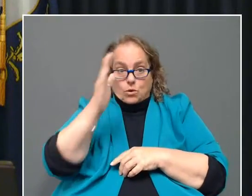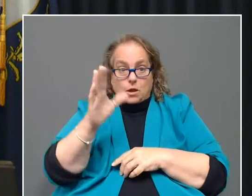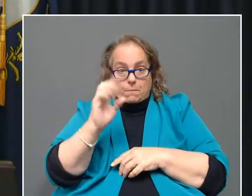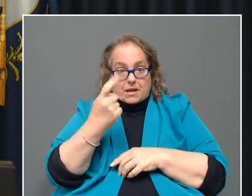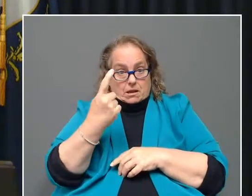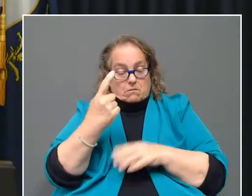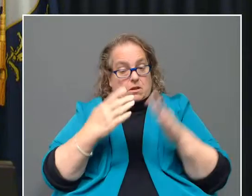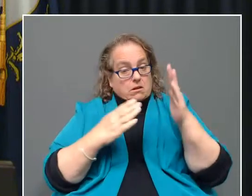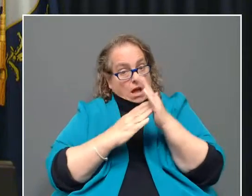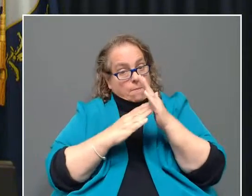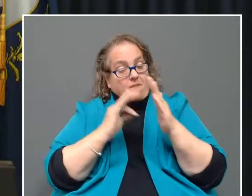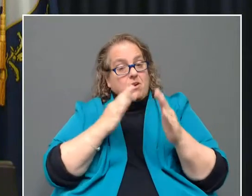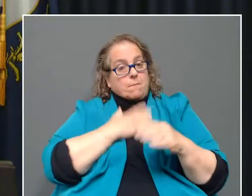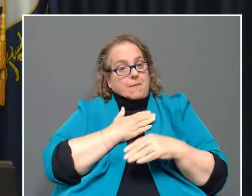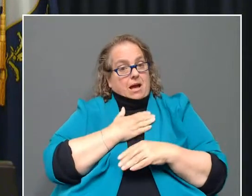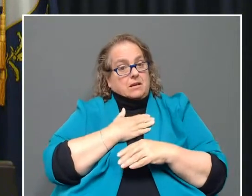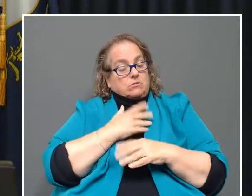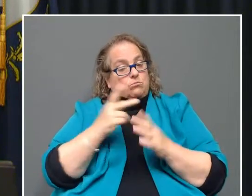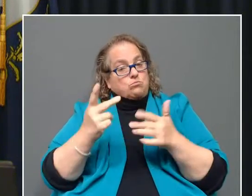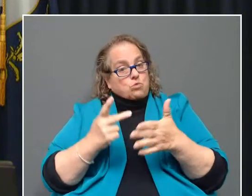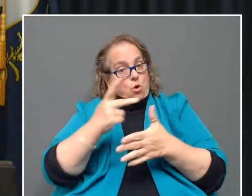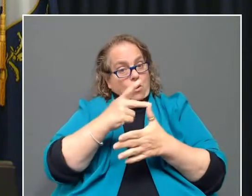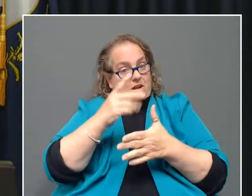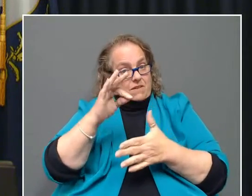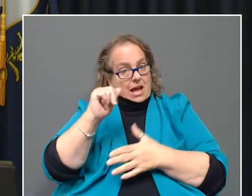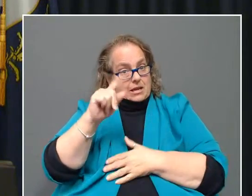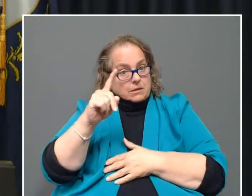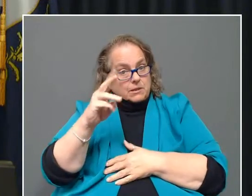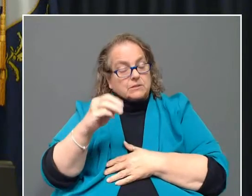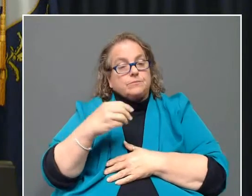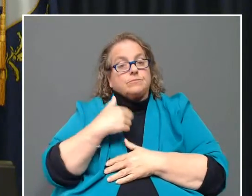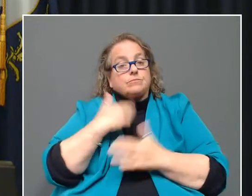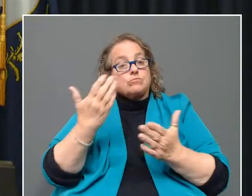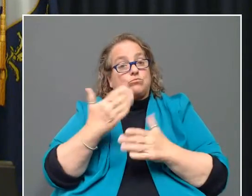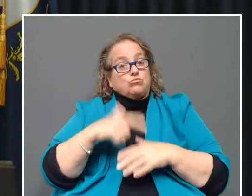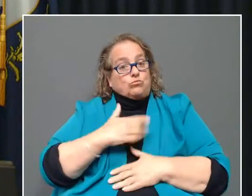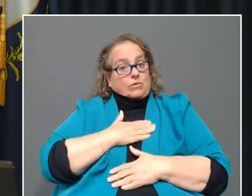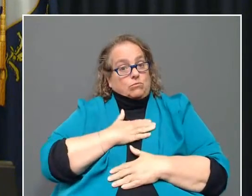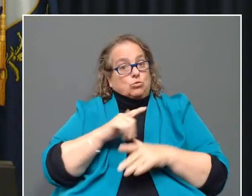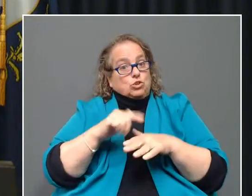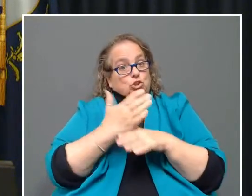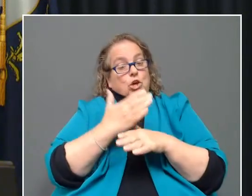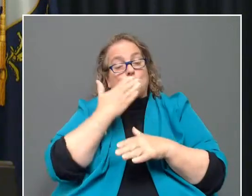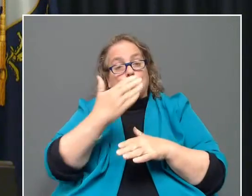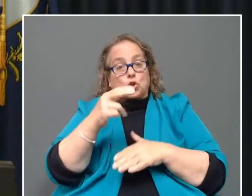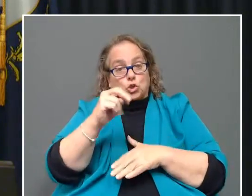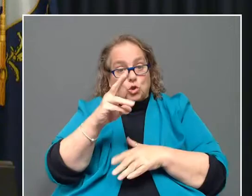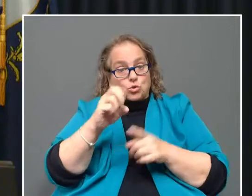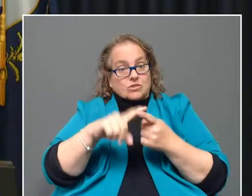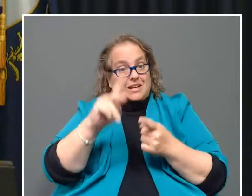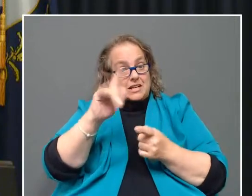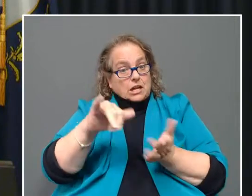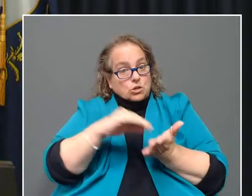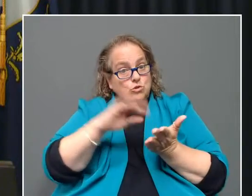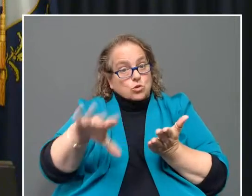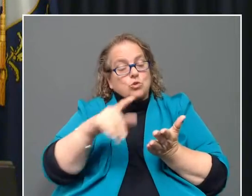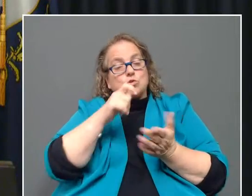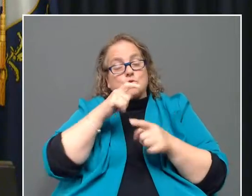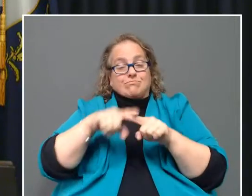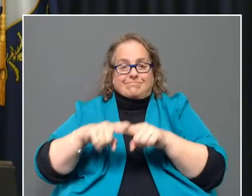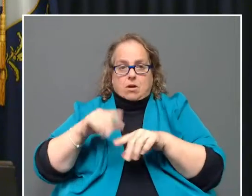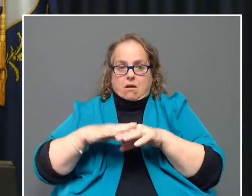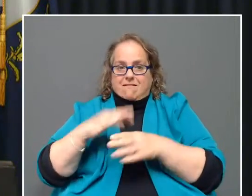administration. So today I'm pleased to share some good news for Kentucky students who rely on financial aid to help pay for college or technical